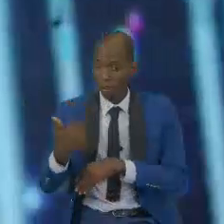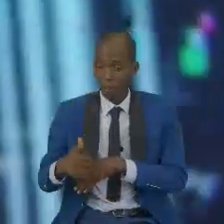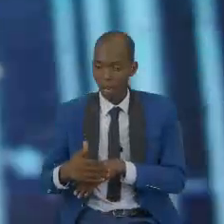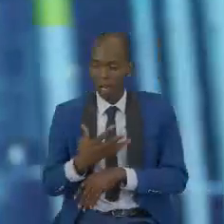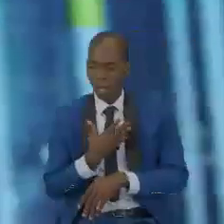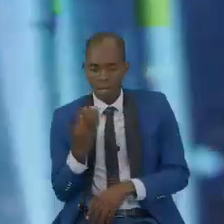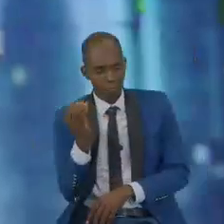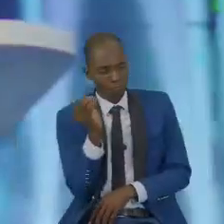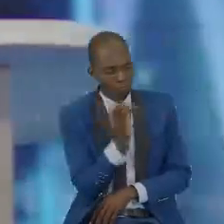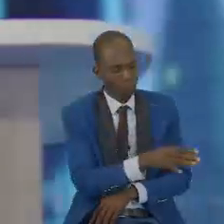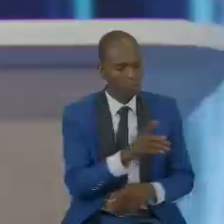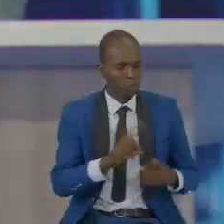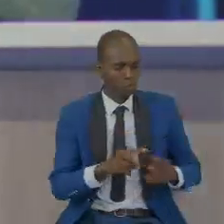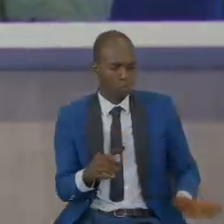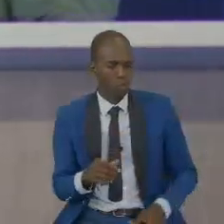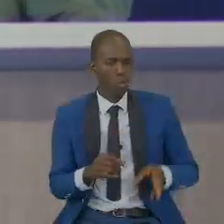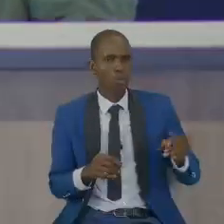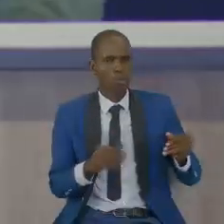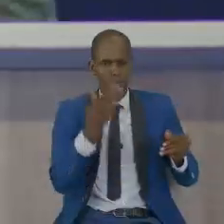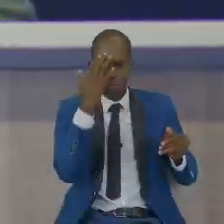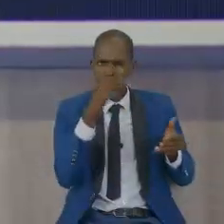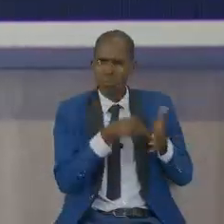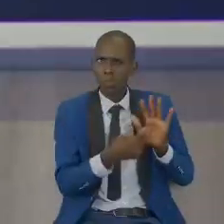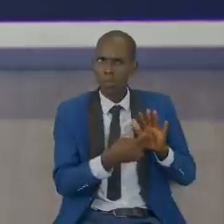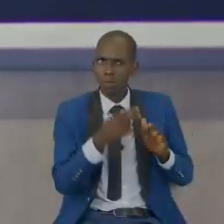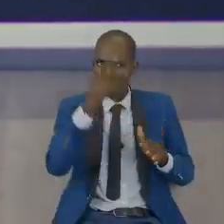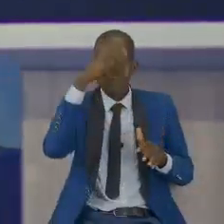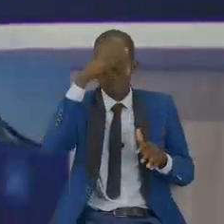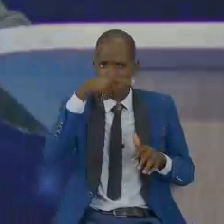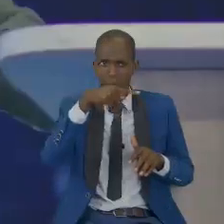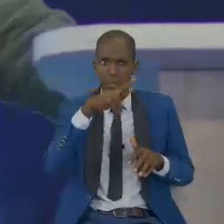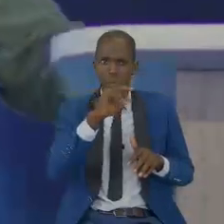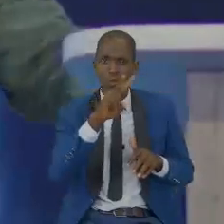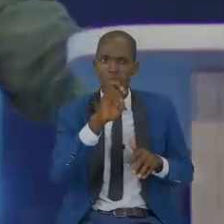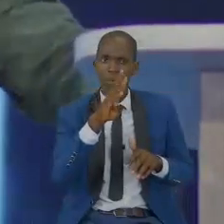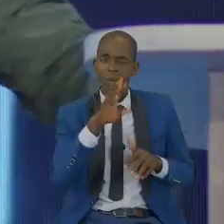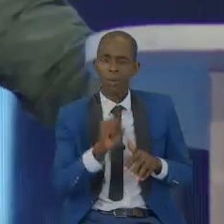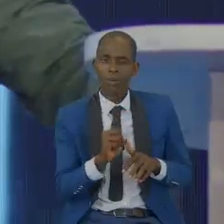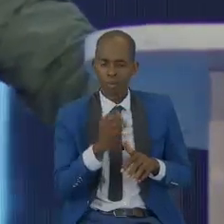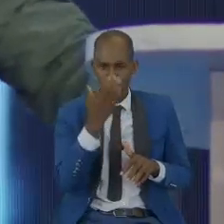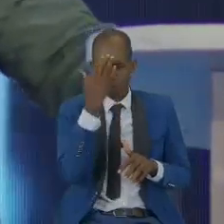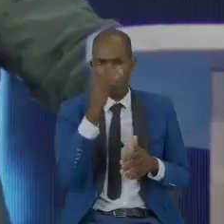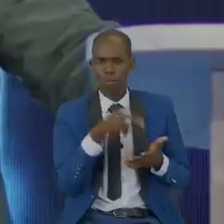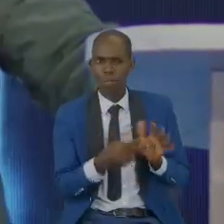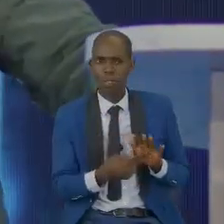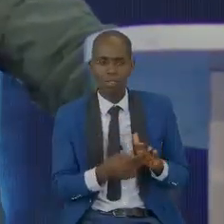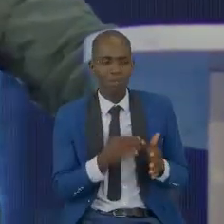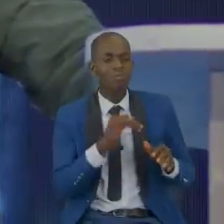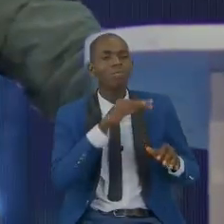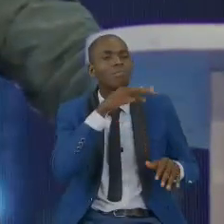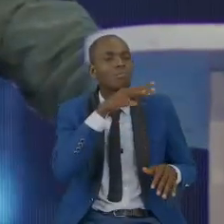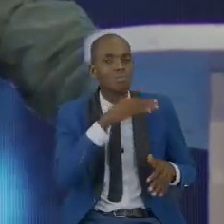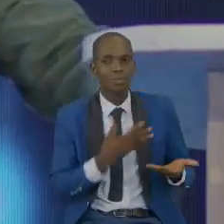cast it to dogs. You know the meaning of that. A Gentile dog, dirty